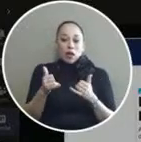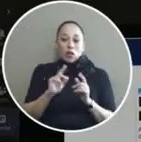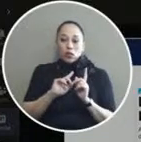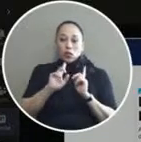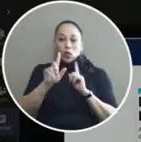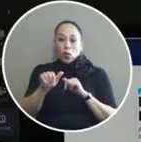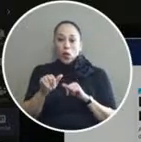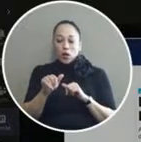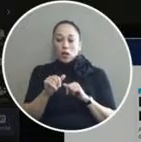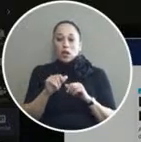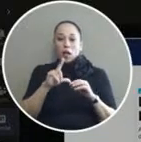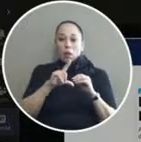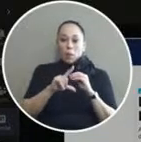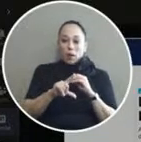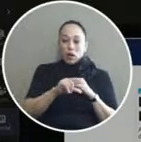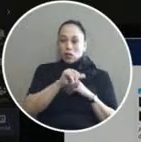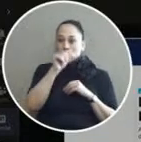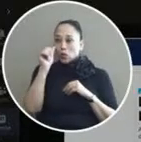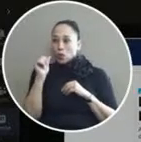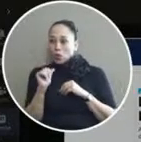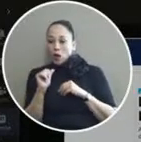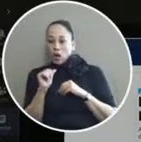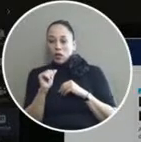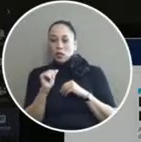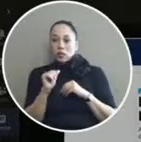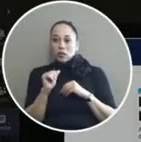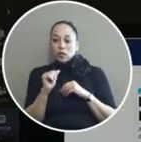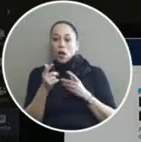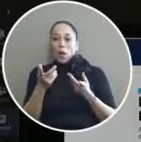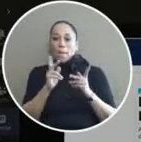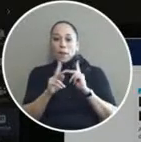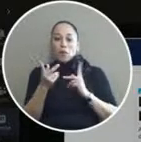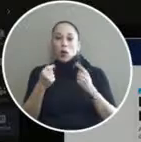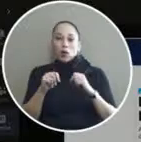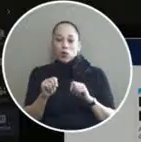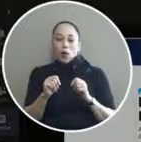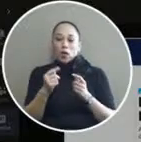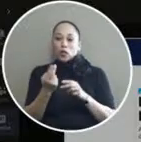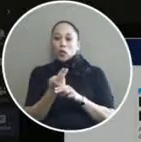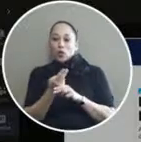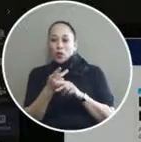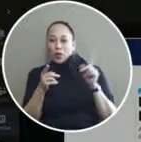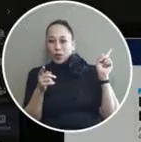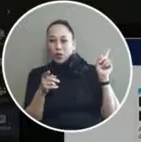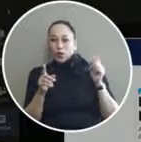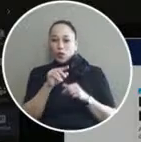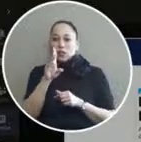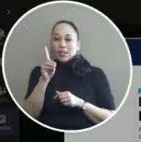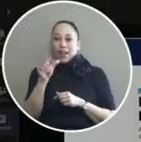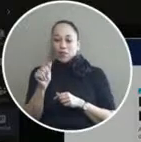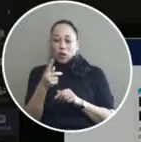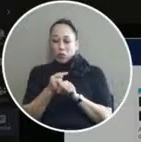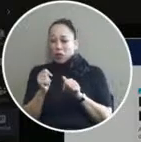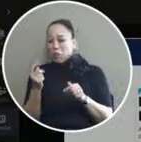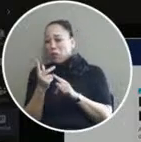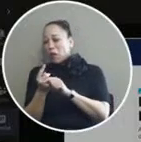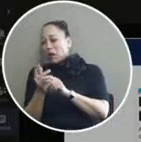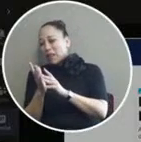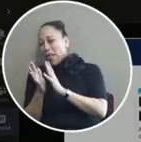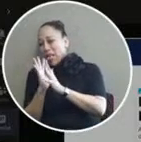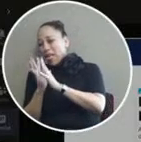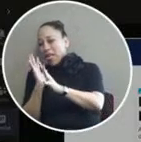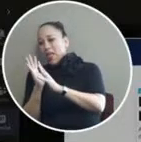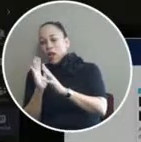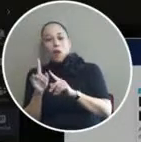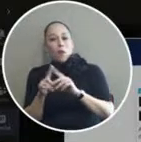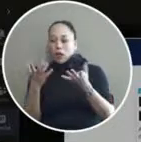Juarez. So with the higher wait times at Bora, people are starting to use Stanton and Zaragoza to avoid that traffic. Even though there's still temperature